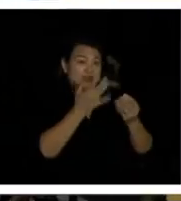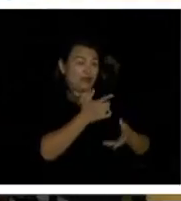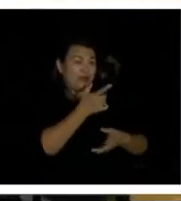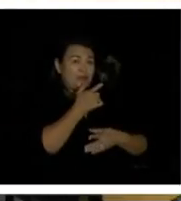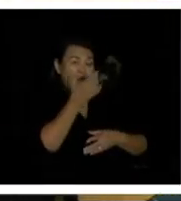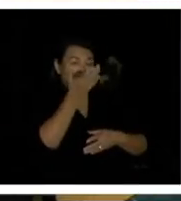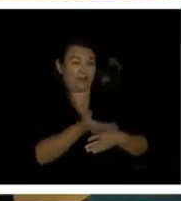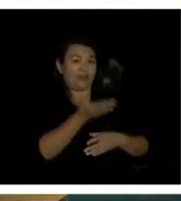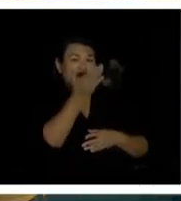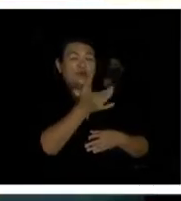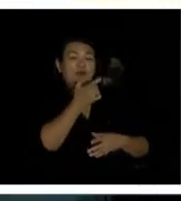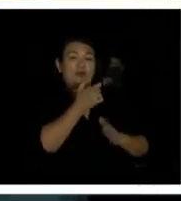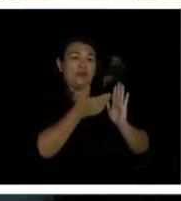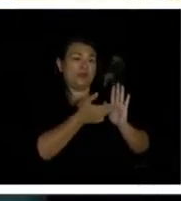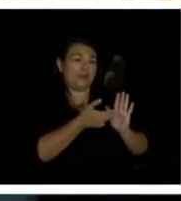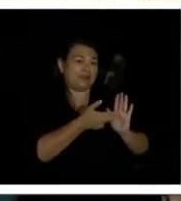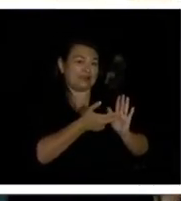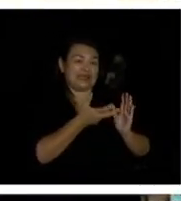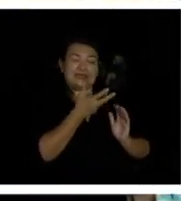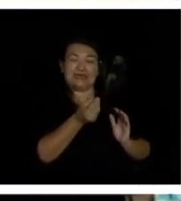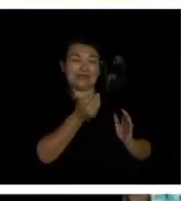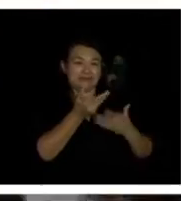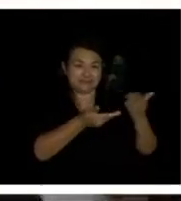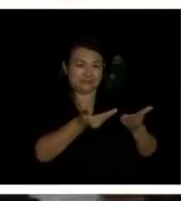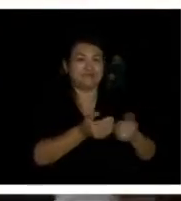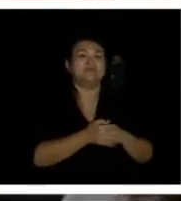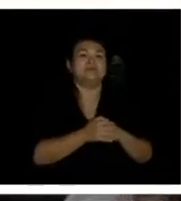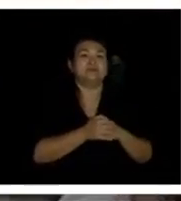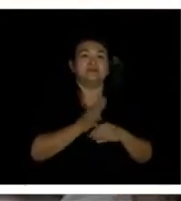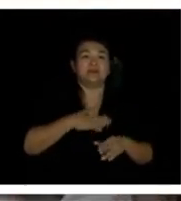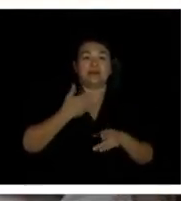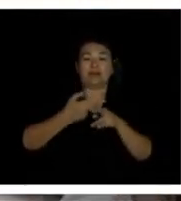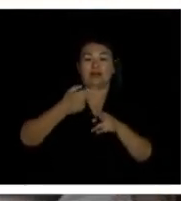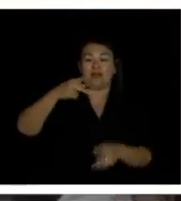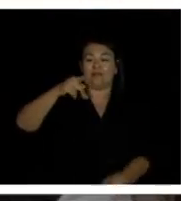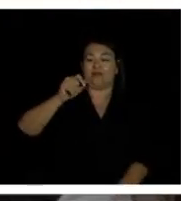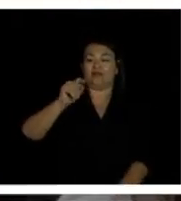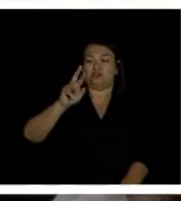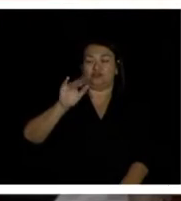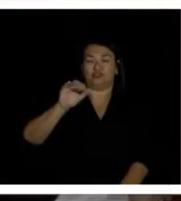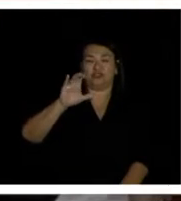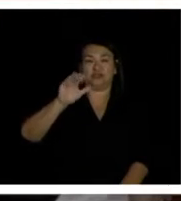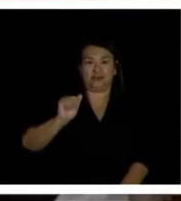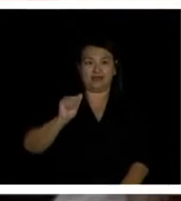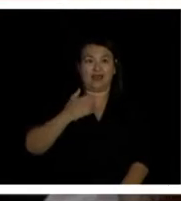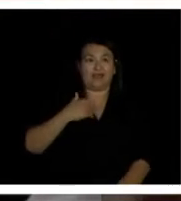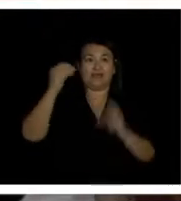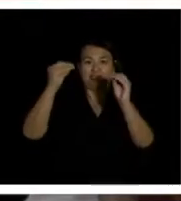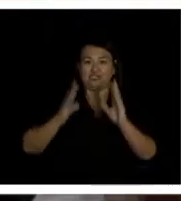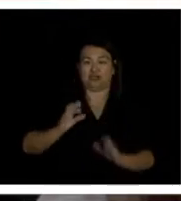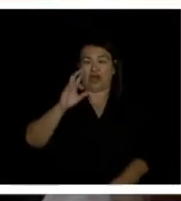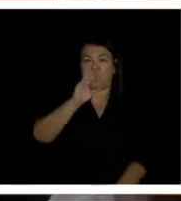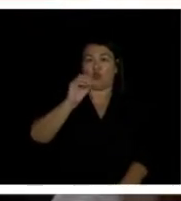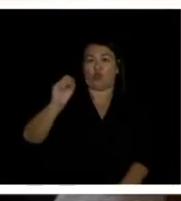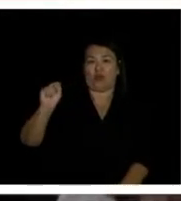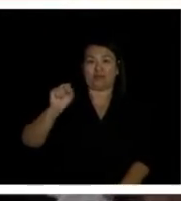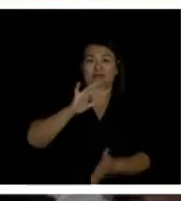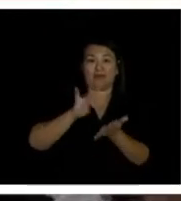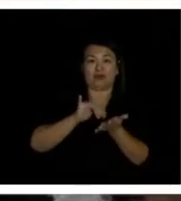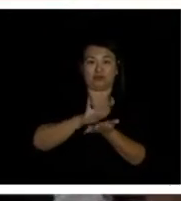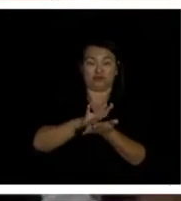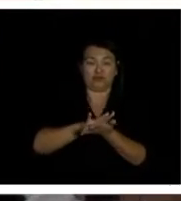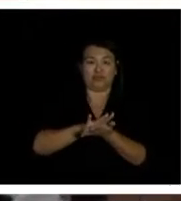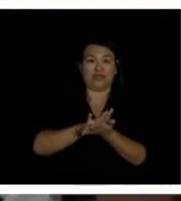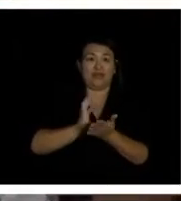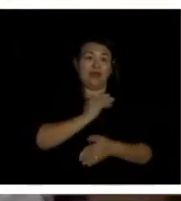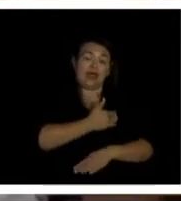you are, who you represent, and so forth, right? Yes. My name's Patricia Amesaga, and I'm a teacher at Ross Middle School. Okay, wonderful. And